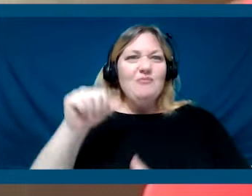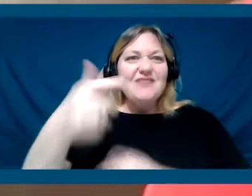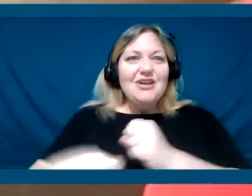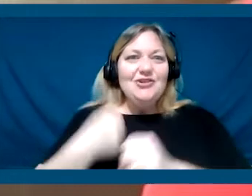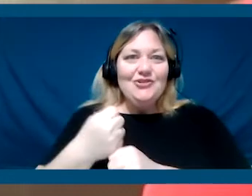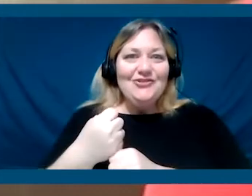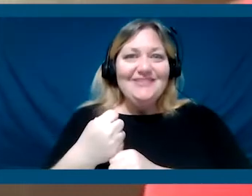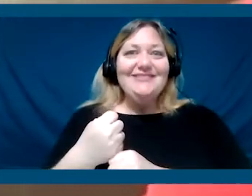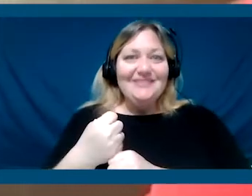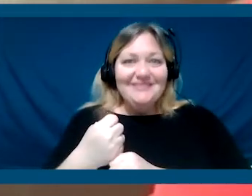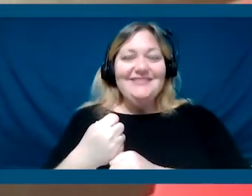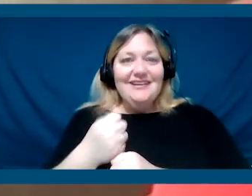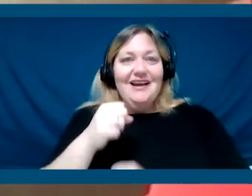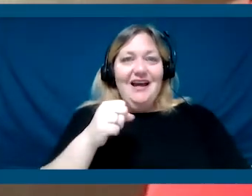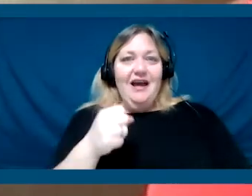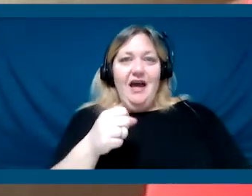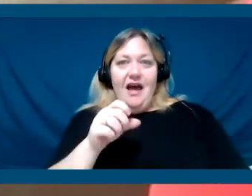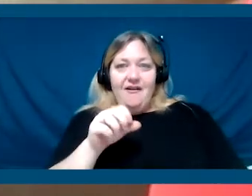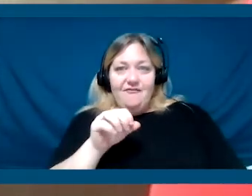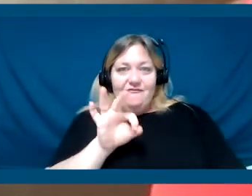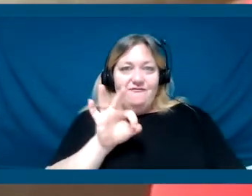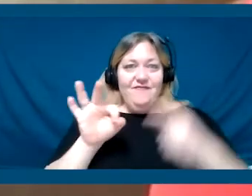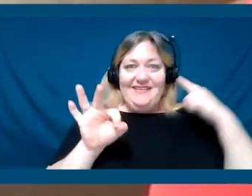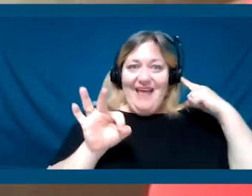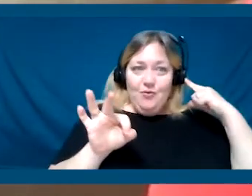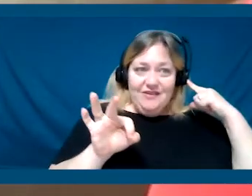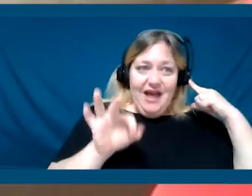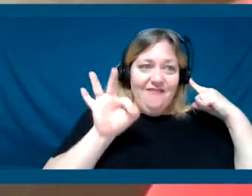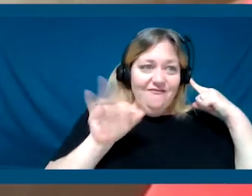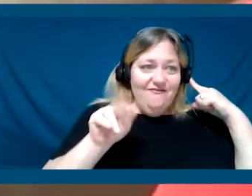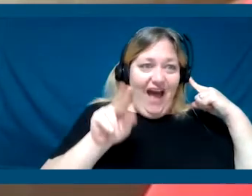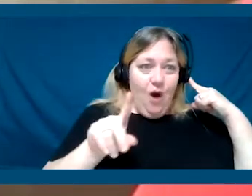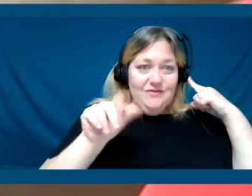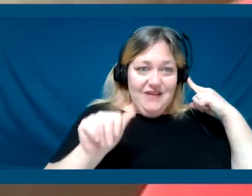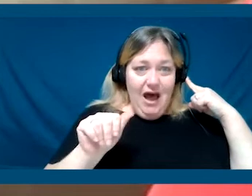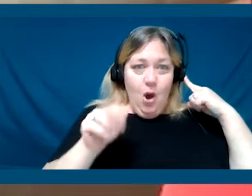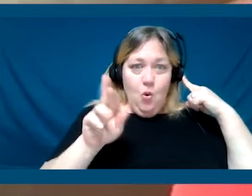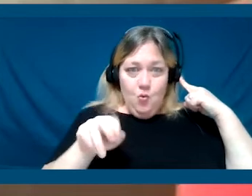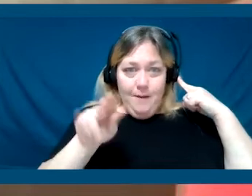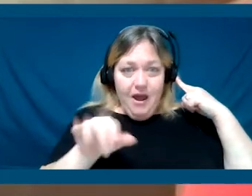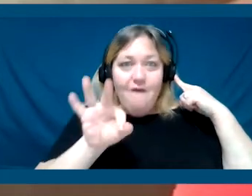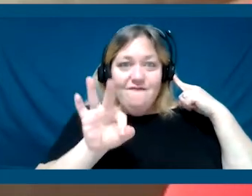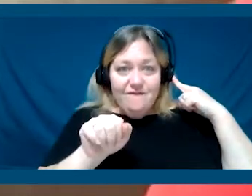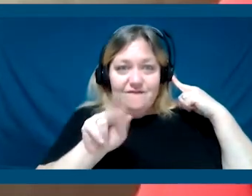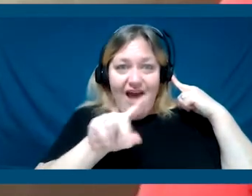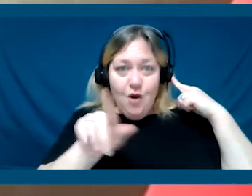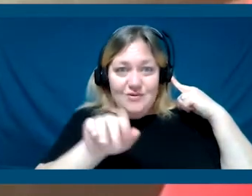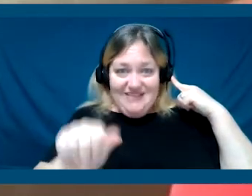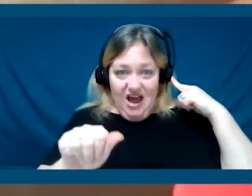years. Fauza Rizvi is as the first Muslim to be elected in the